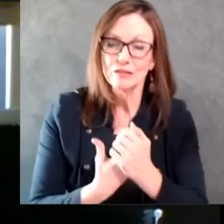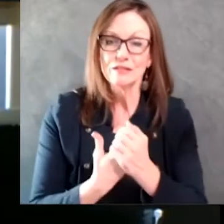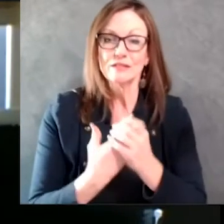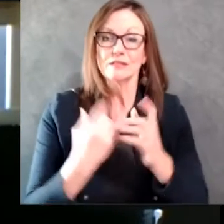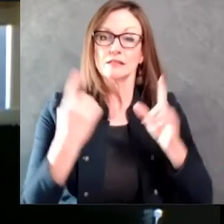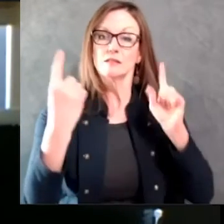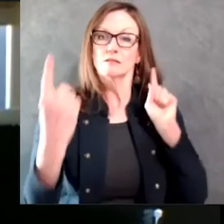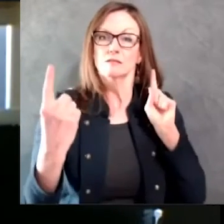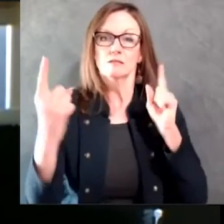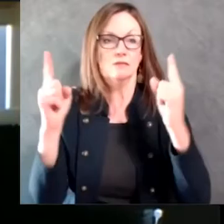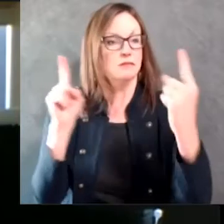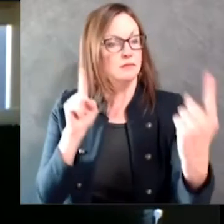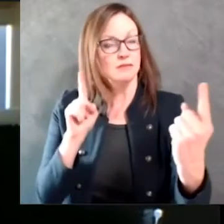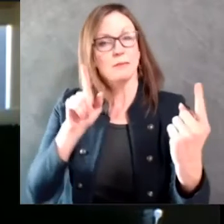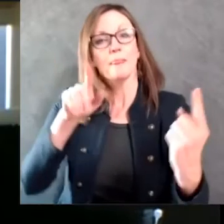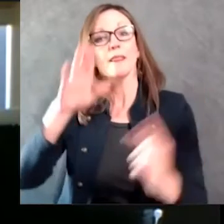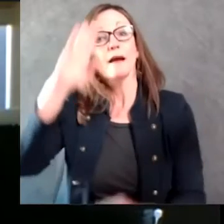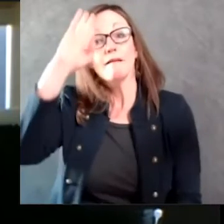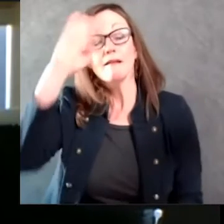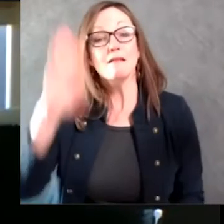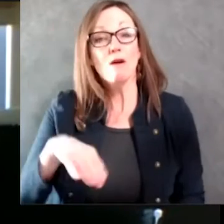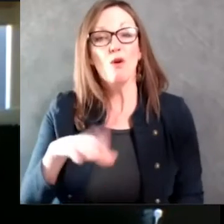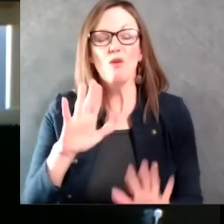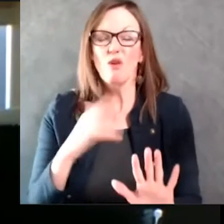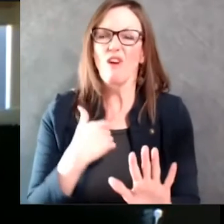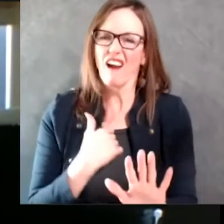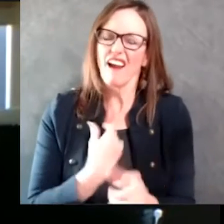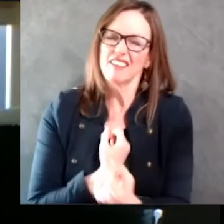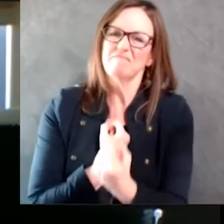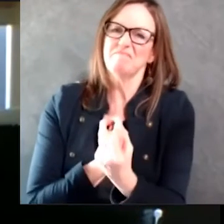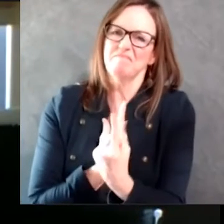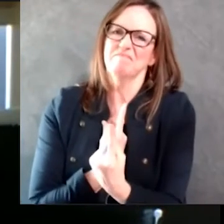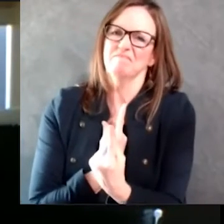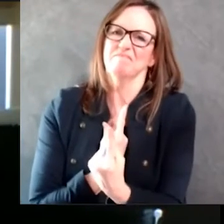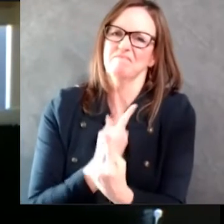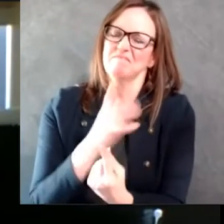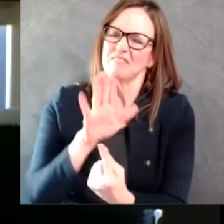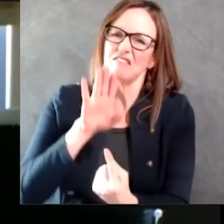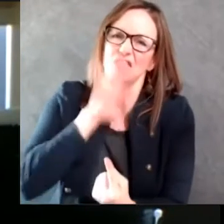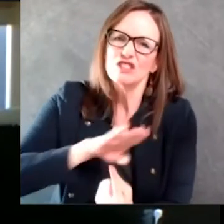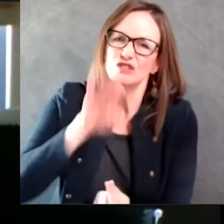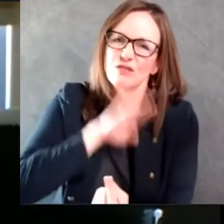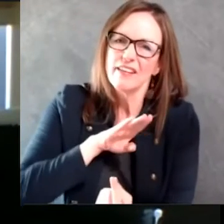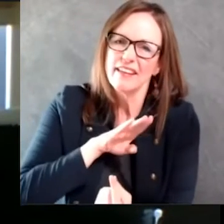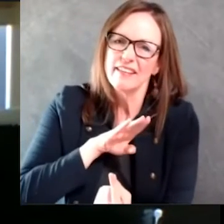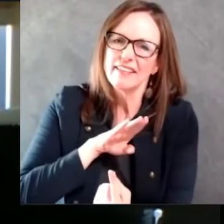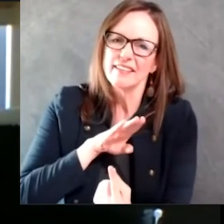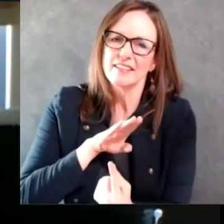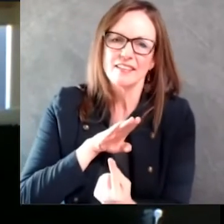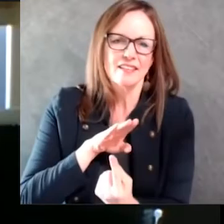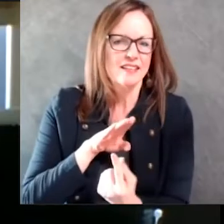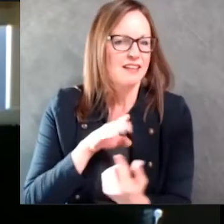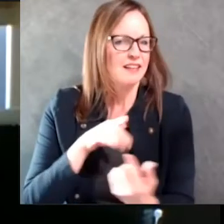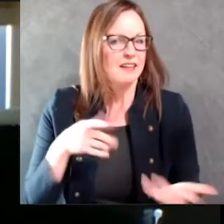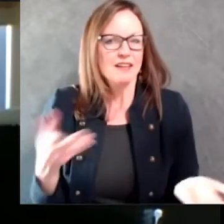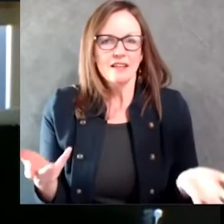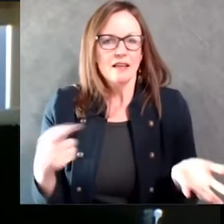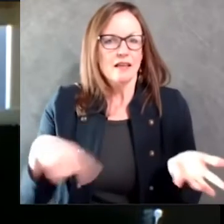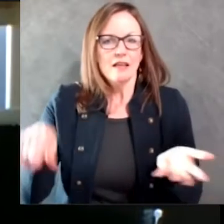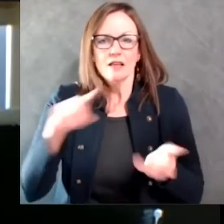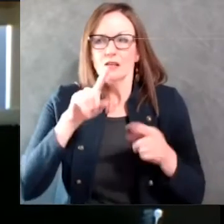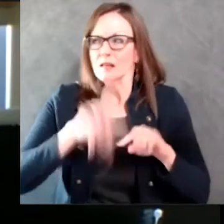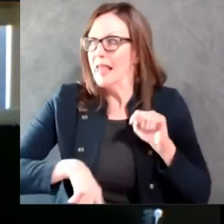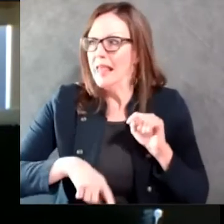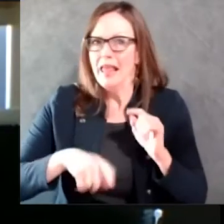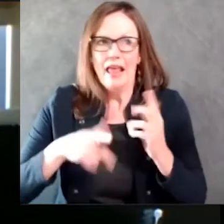shot, making sure that you're keeping distance from somebody who may have symptoms, making sure that we are not